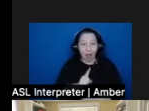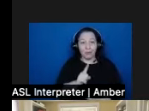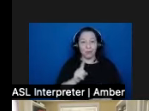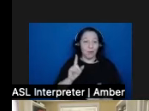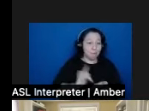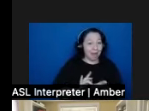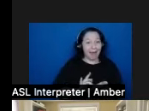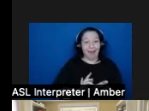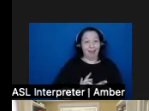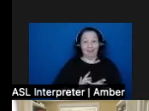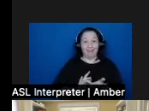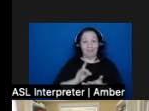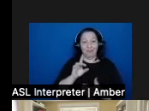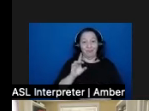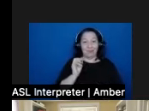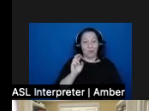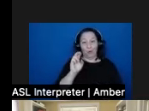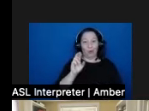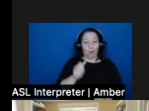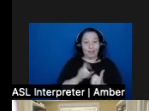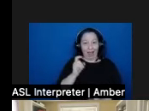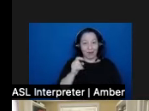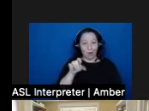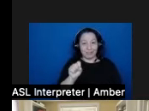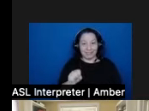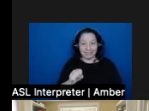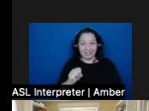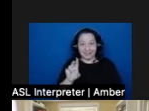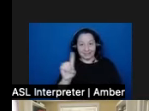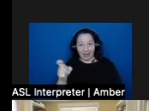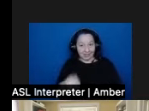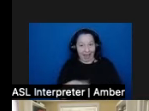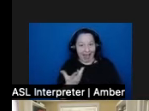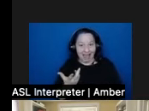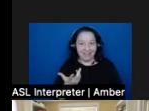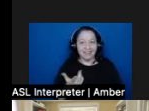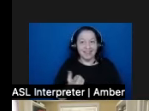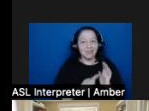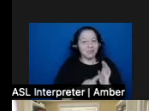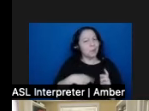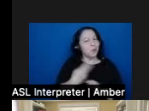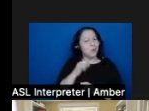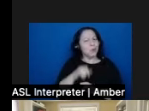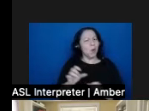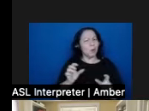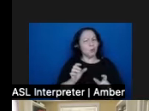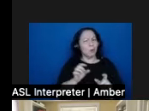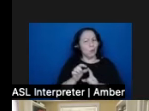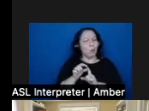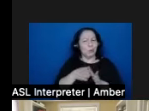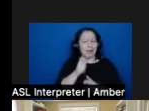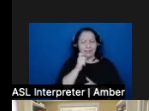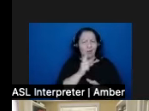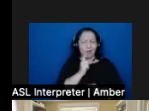diagnosable disorder, right? And so sometimes we're even using these terms like in ways that might not be appropriate, but